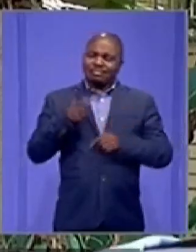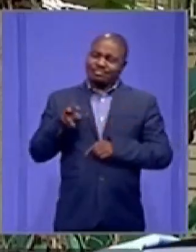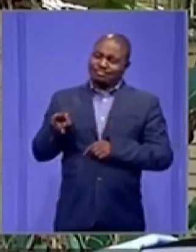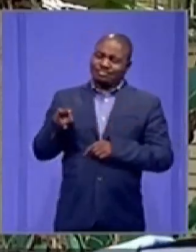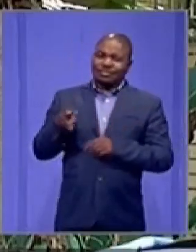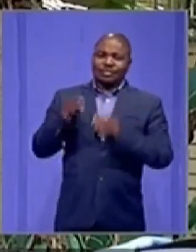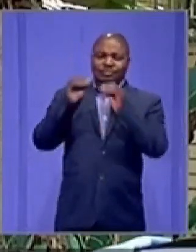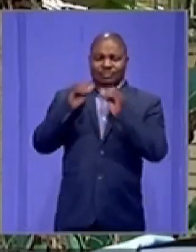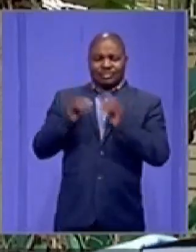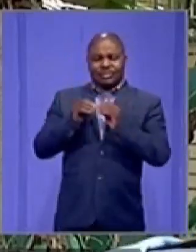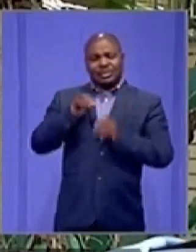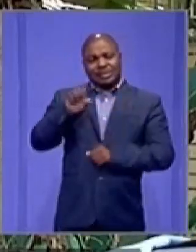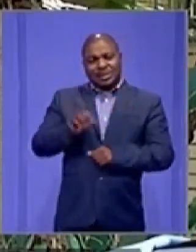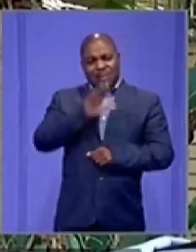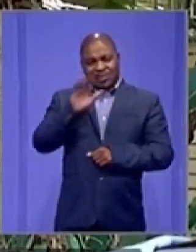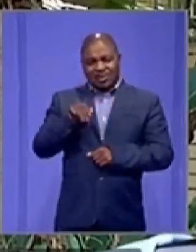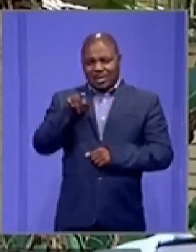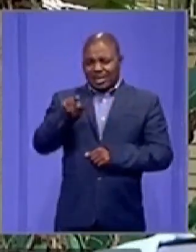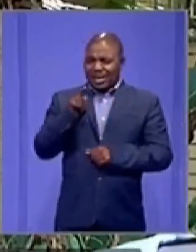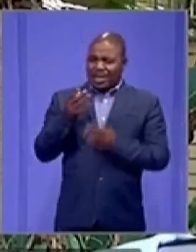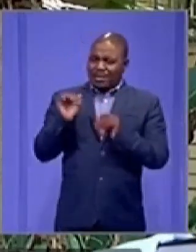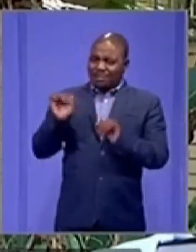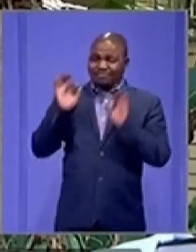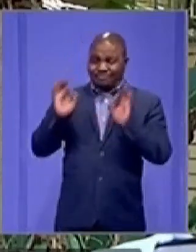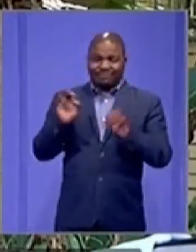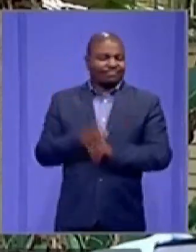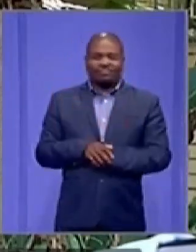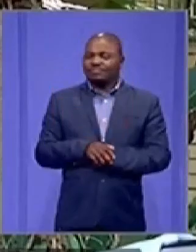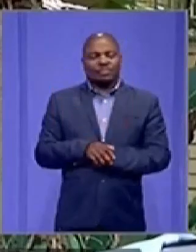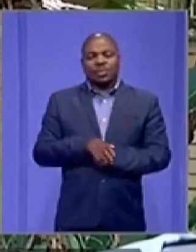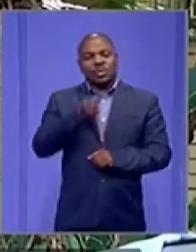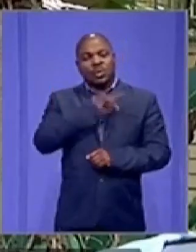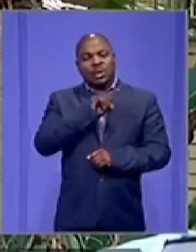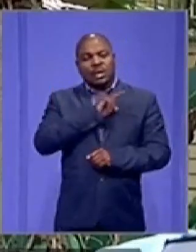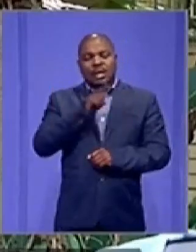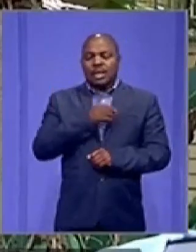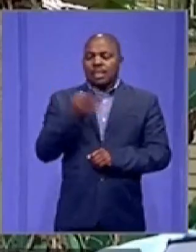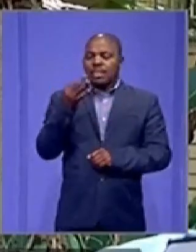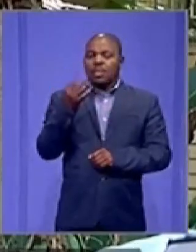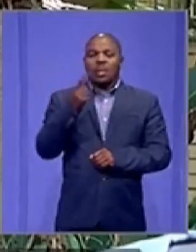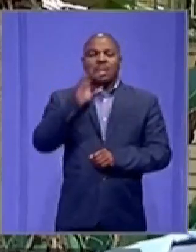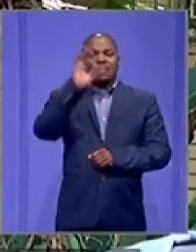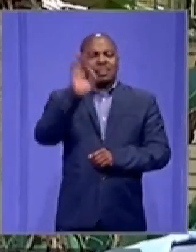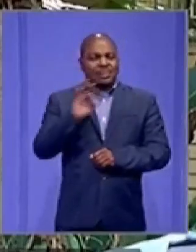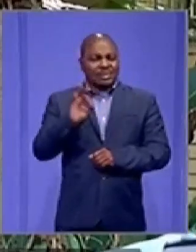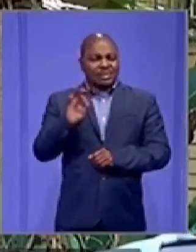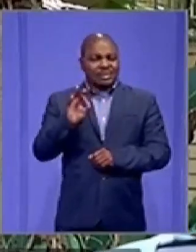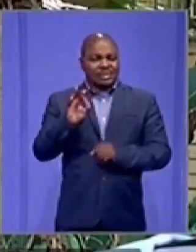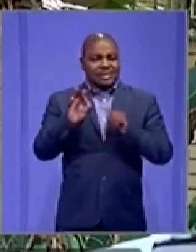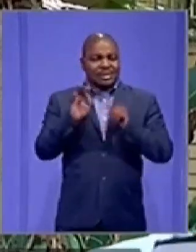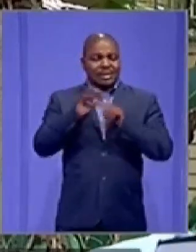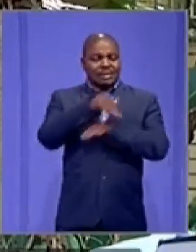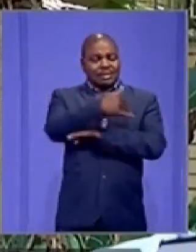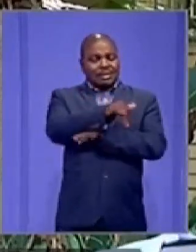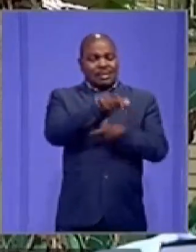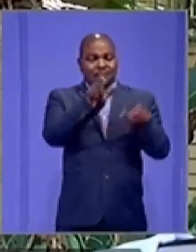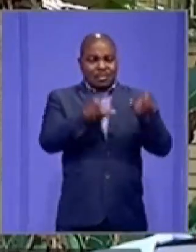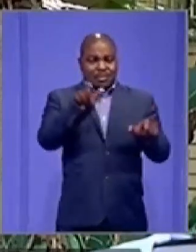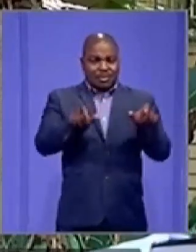tsa census di accurate ka hoba 31% ya the foreign